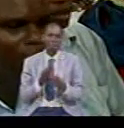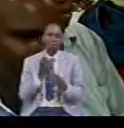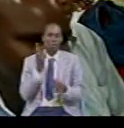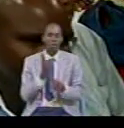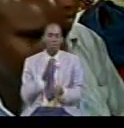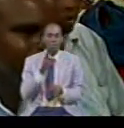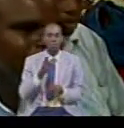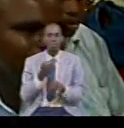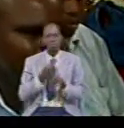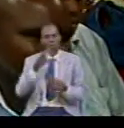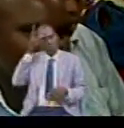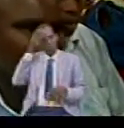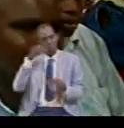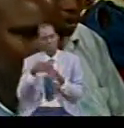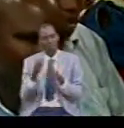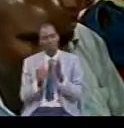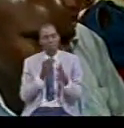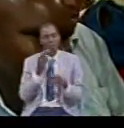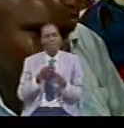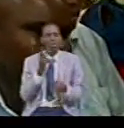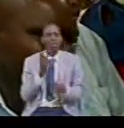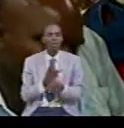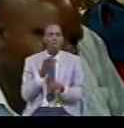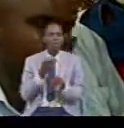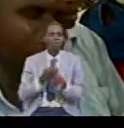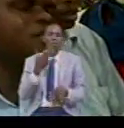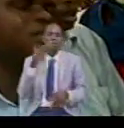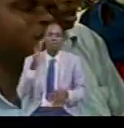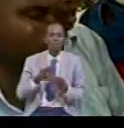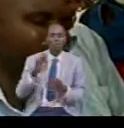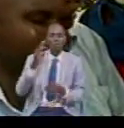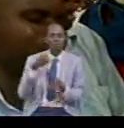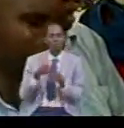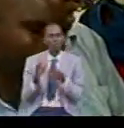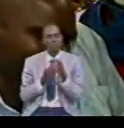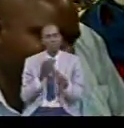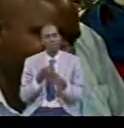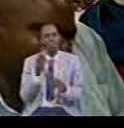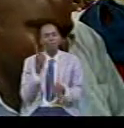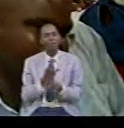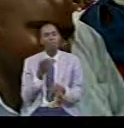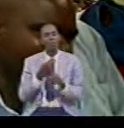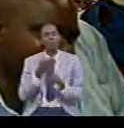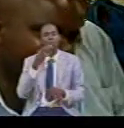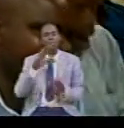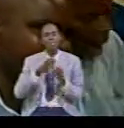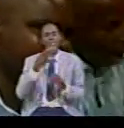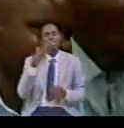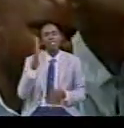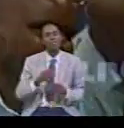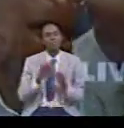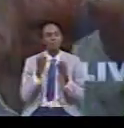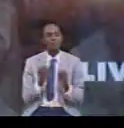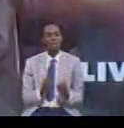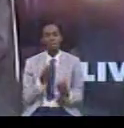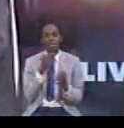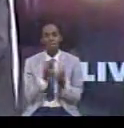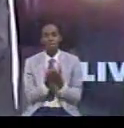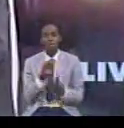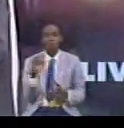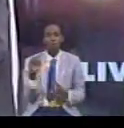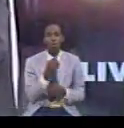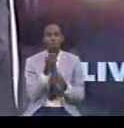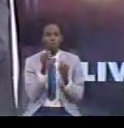Yeah. Keep you from evil spirit. Yeah. Keep from evil power. Yeah. And then it says, only with thine eyes shall